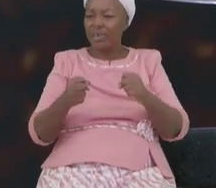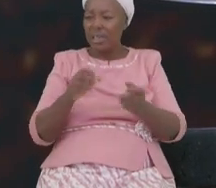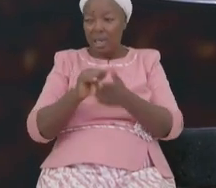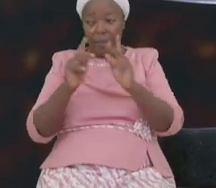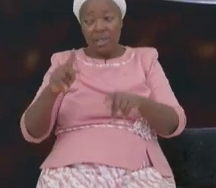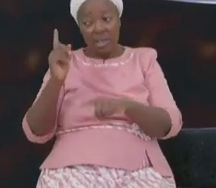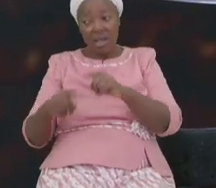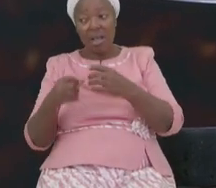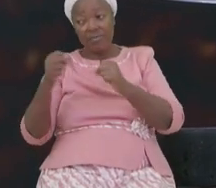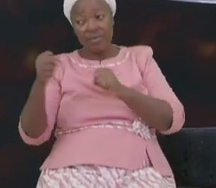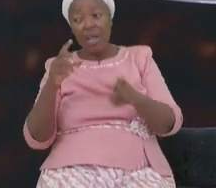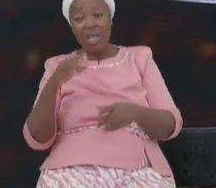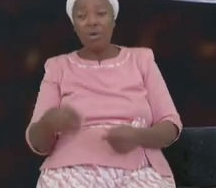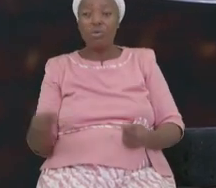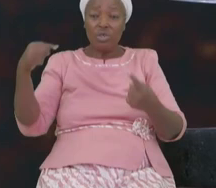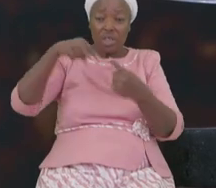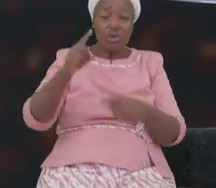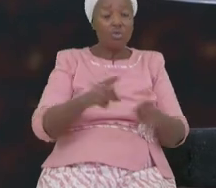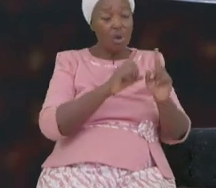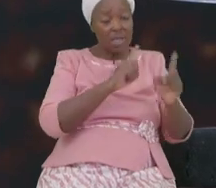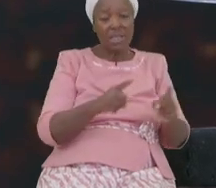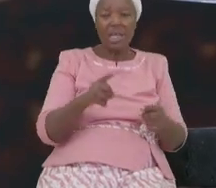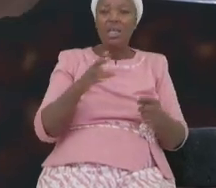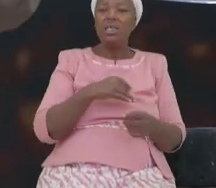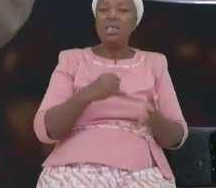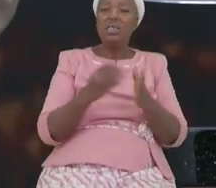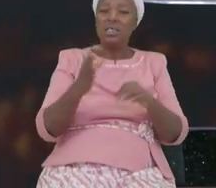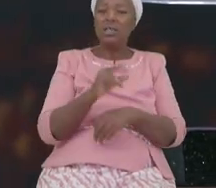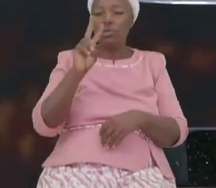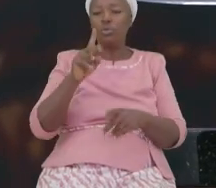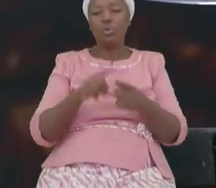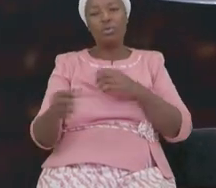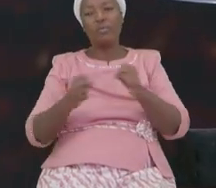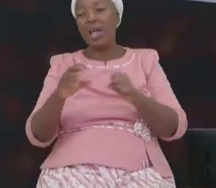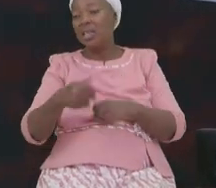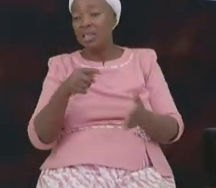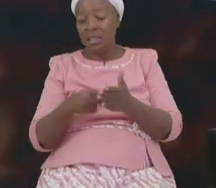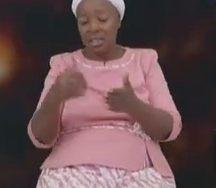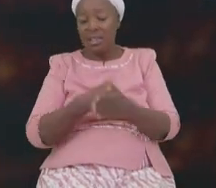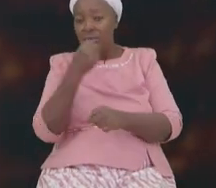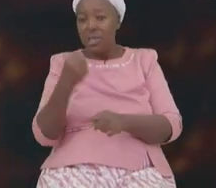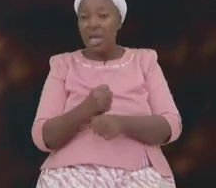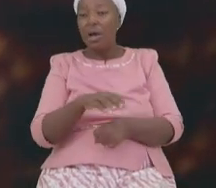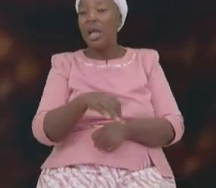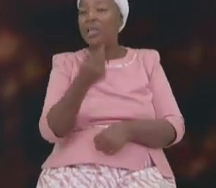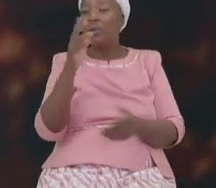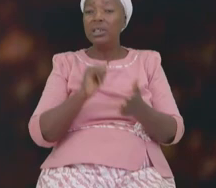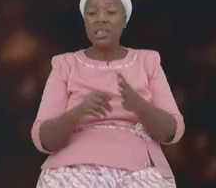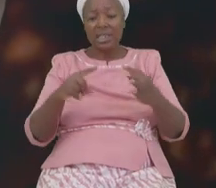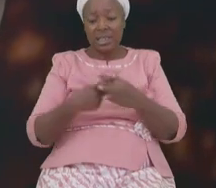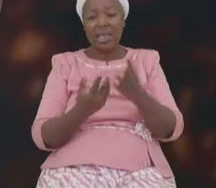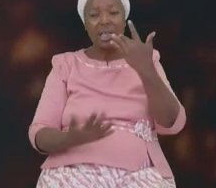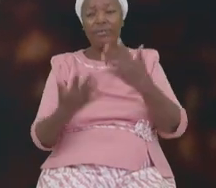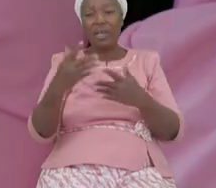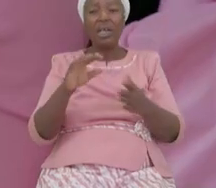fight except you respond. It takes two to fight. This year, whoever starts the fire, that fire will